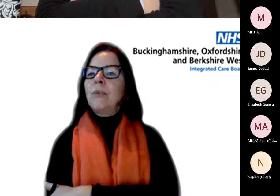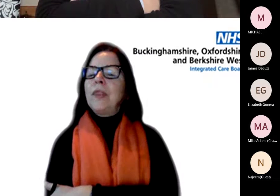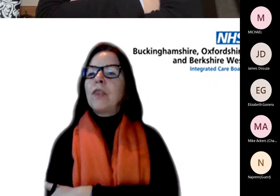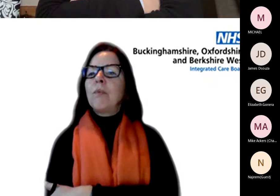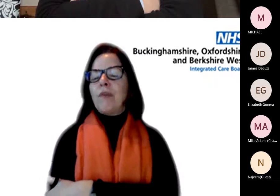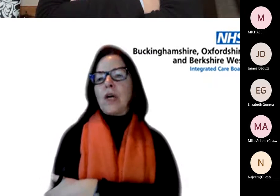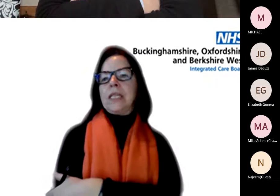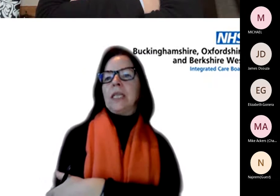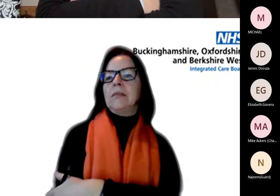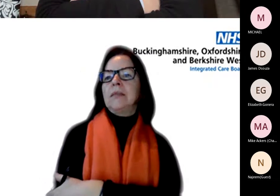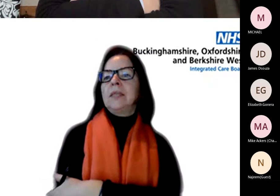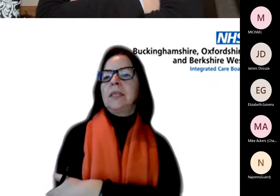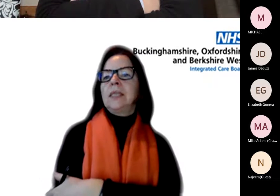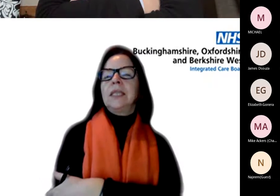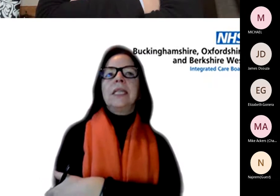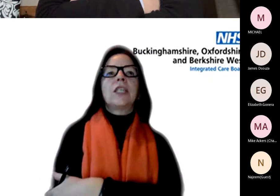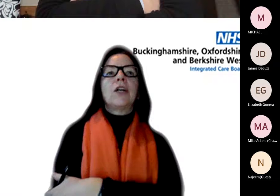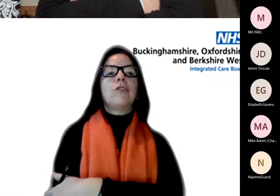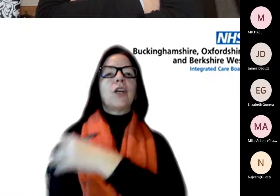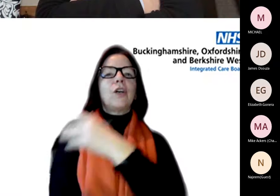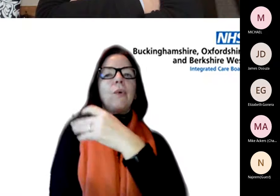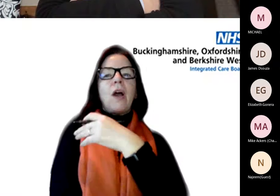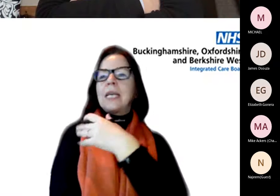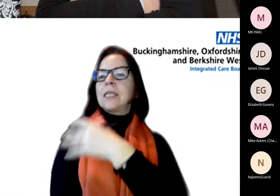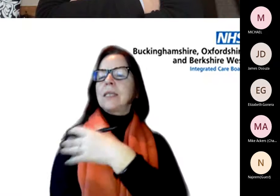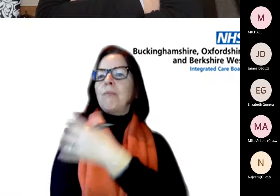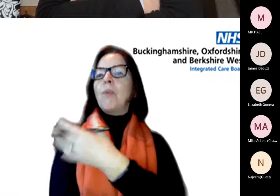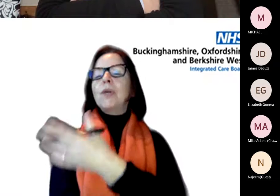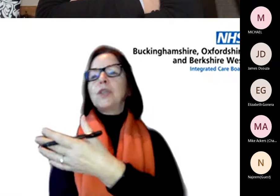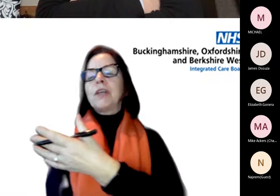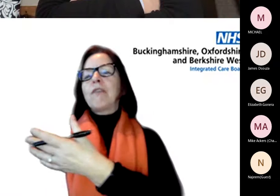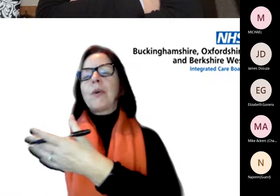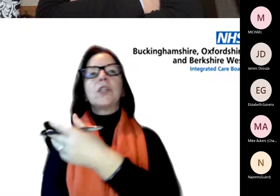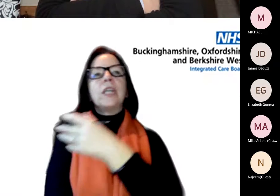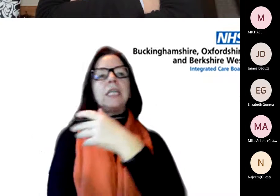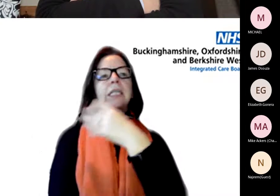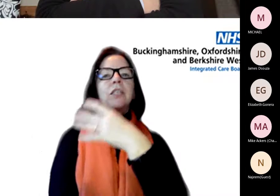the data with the provider? So I guess I'm